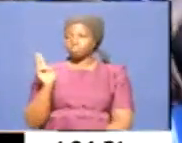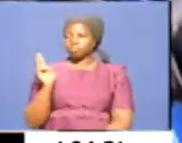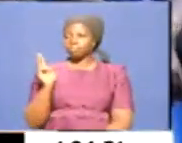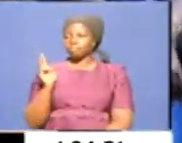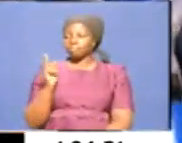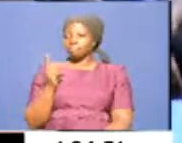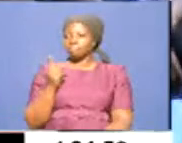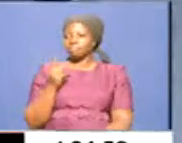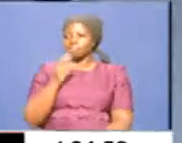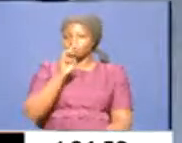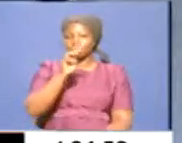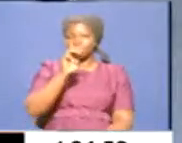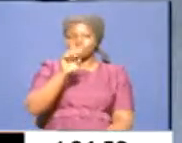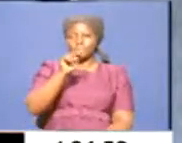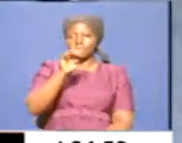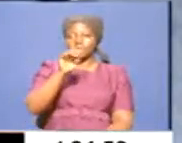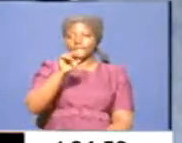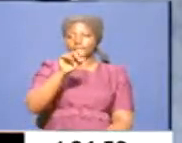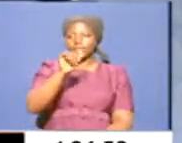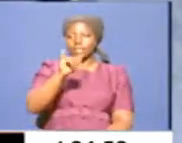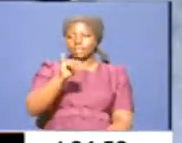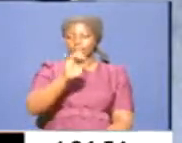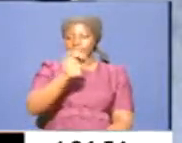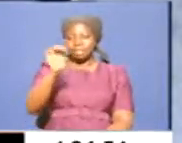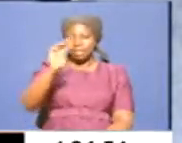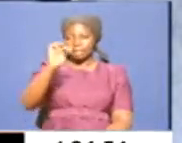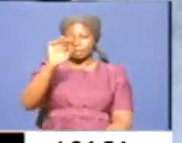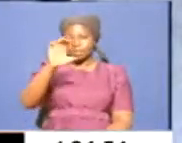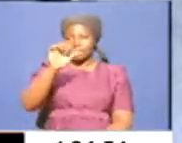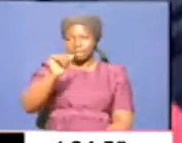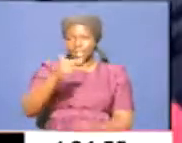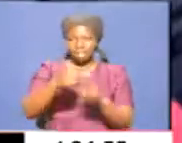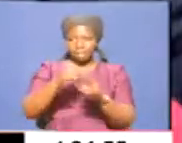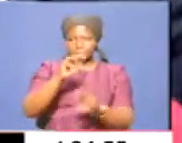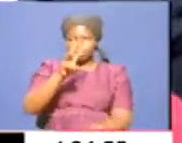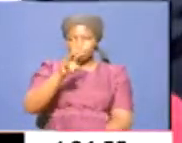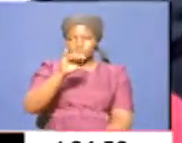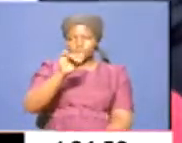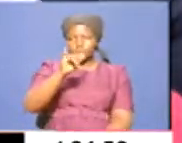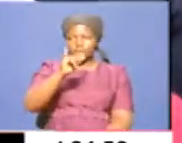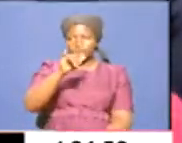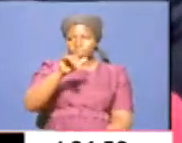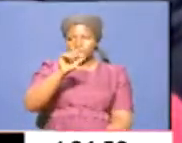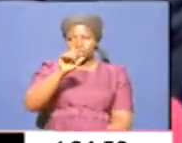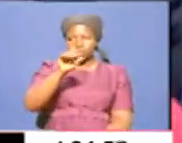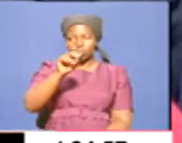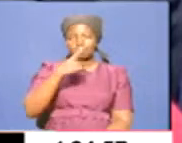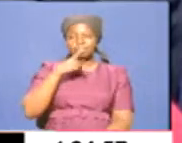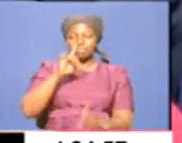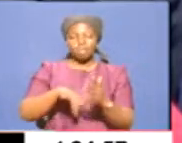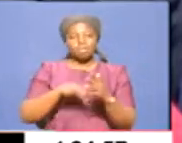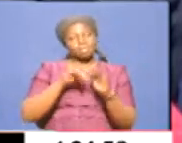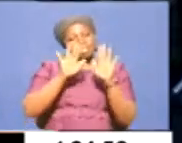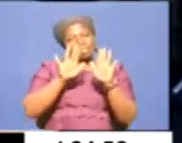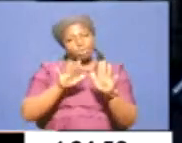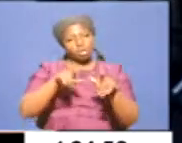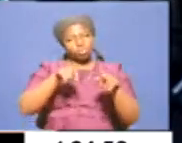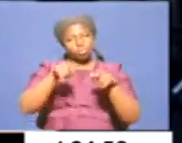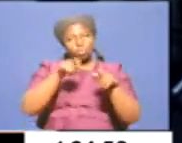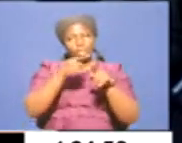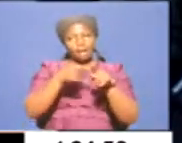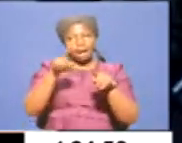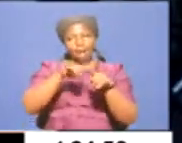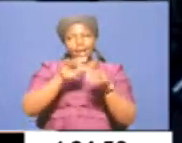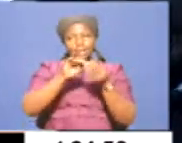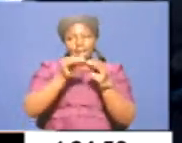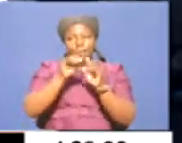Menengai East MCA Wilson Mwangi said there was need to control the rising numbers of street families in the county that has